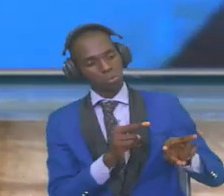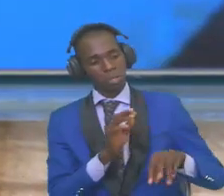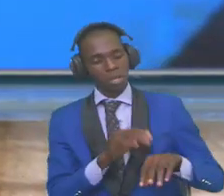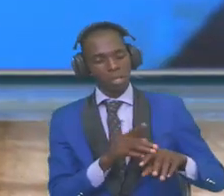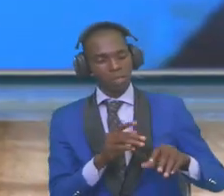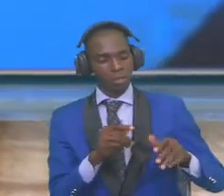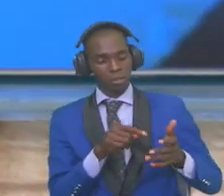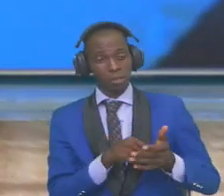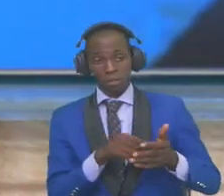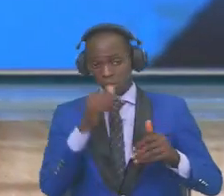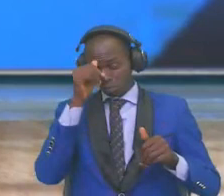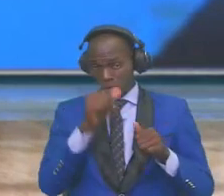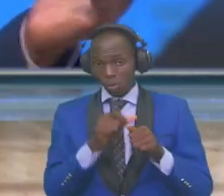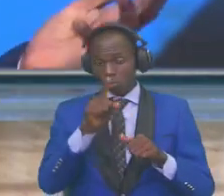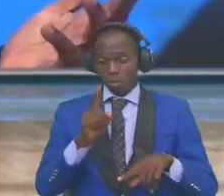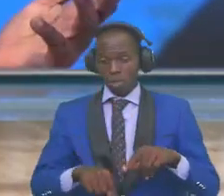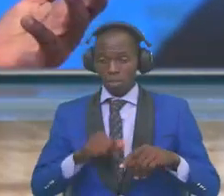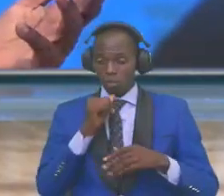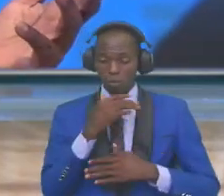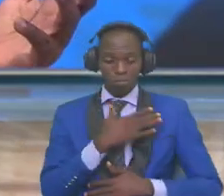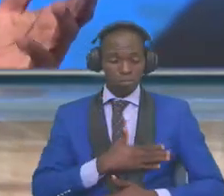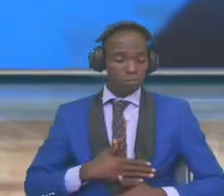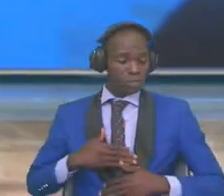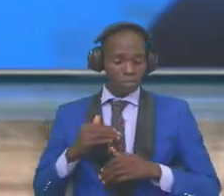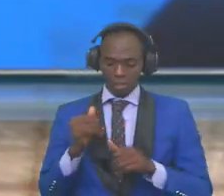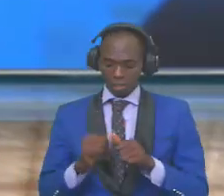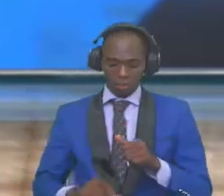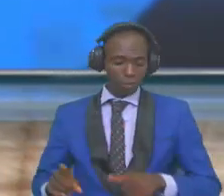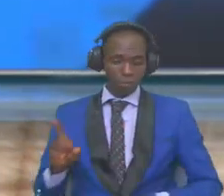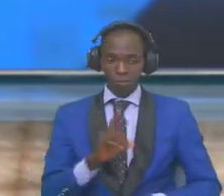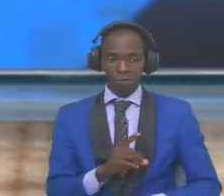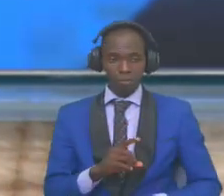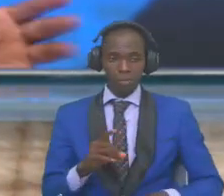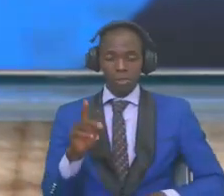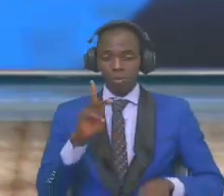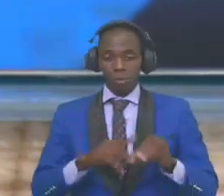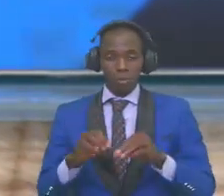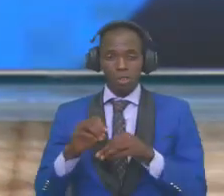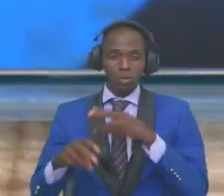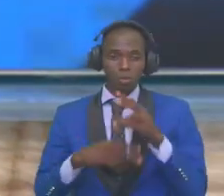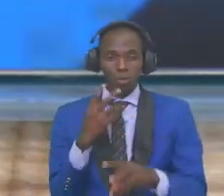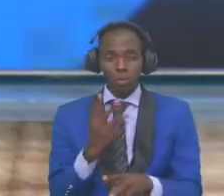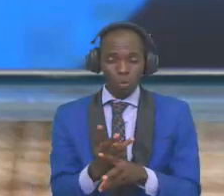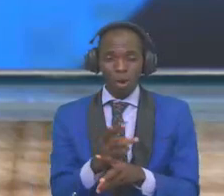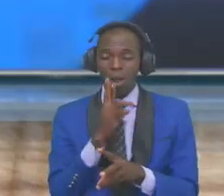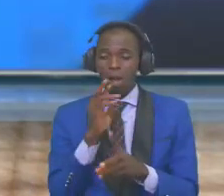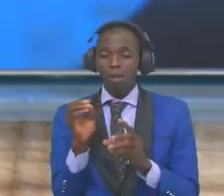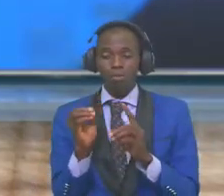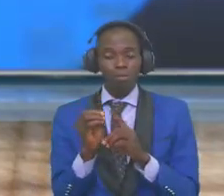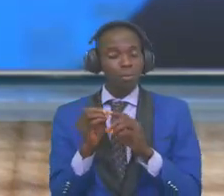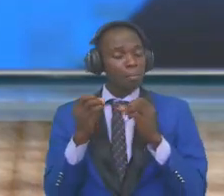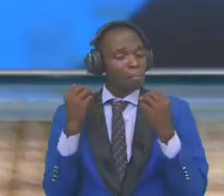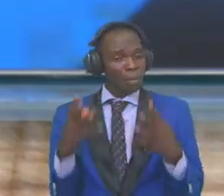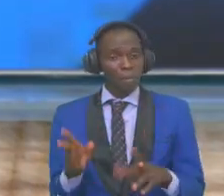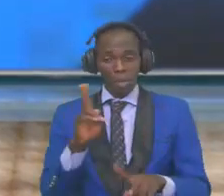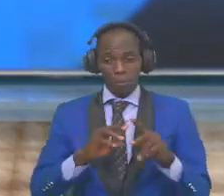please everybody. The people in the world are too many. The people in your world are